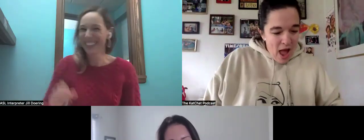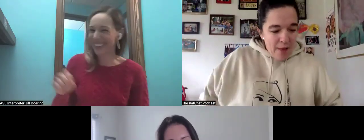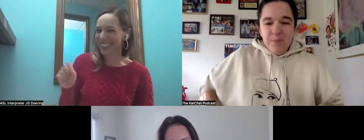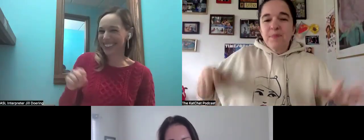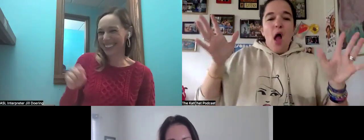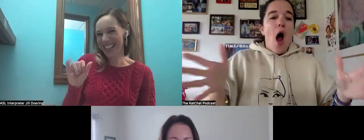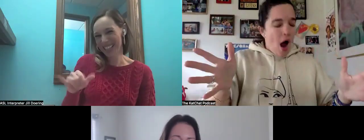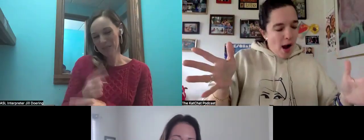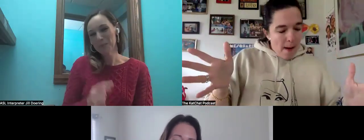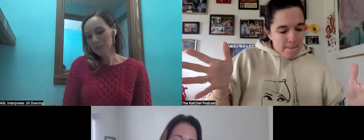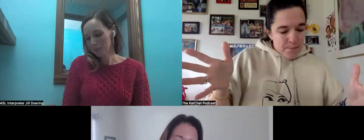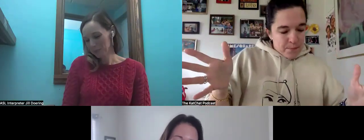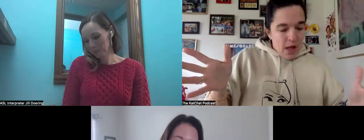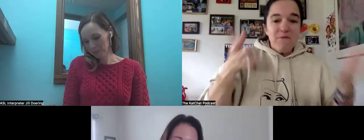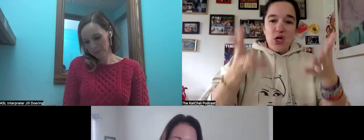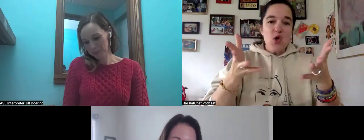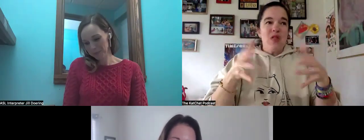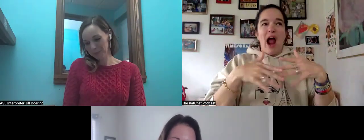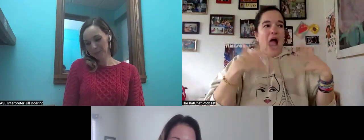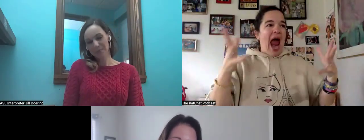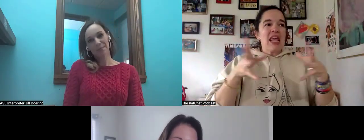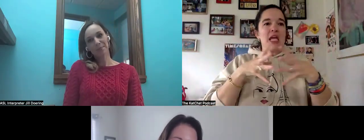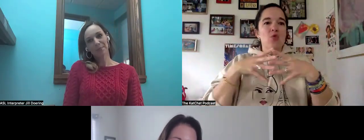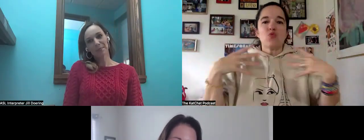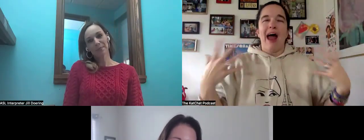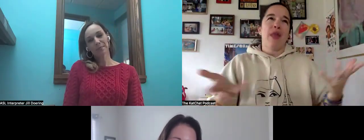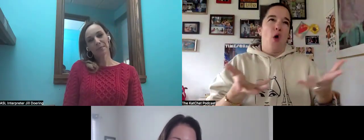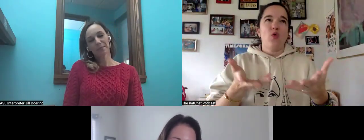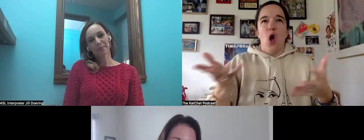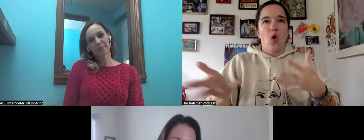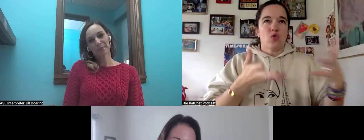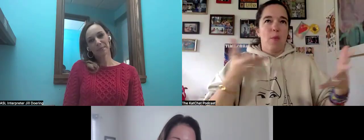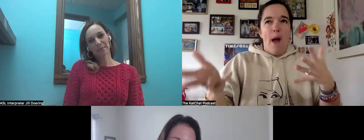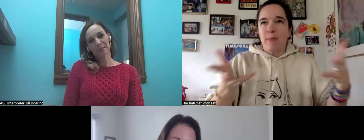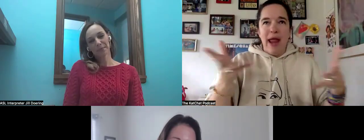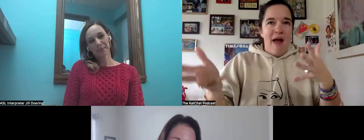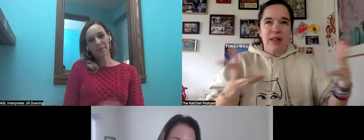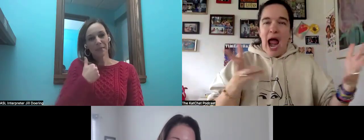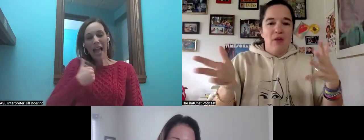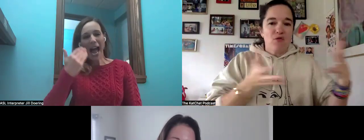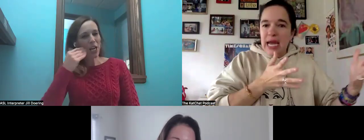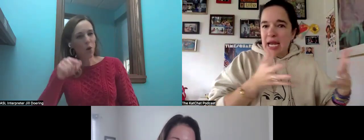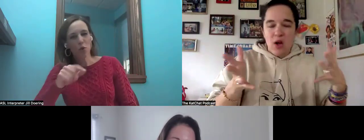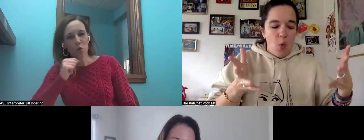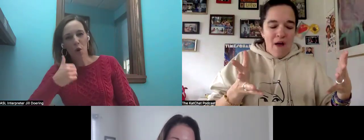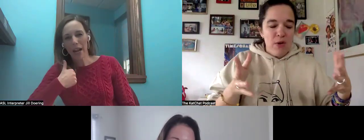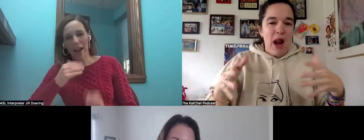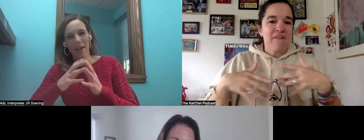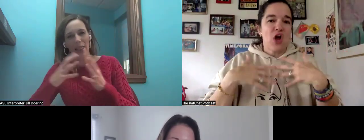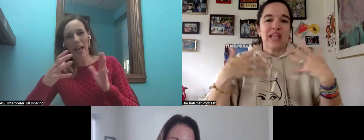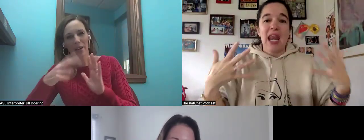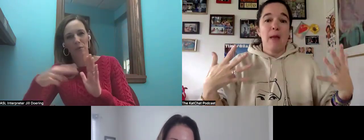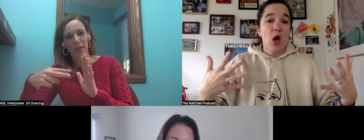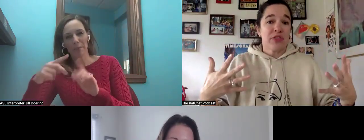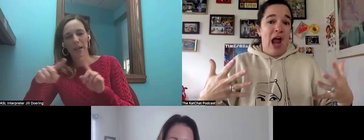That's right. Um, but you like any, I know you don't probably have a lot of reading or whatever, but